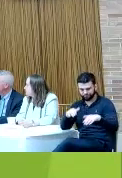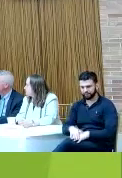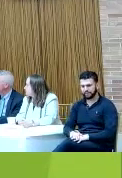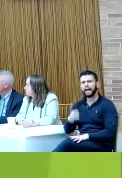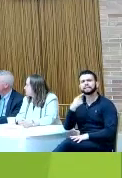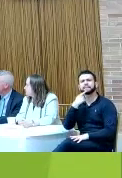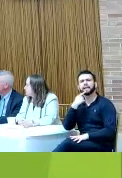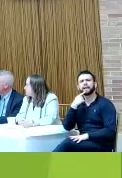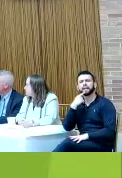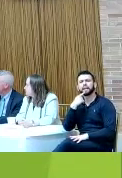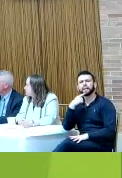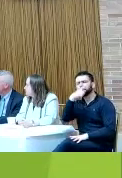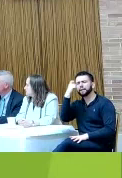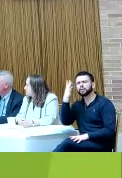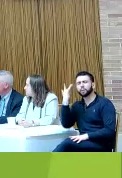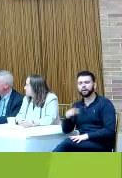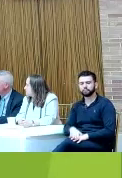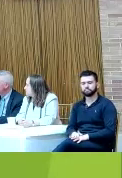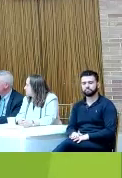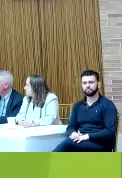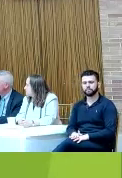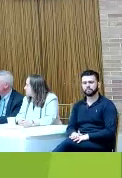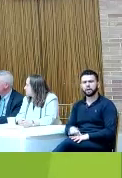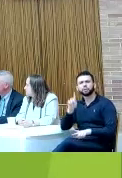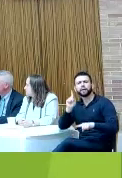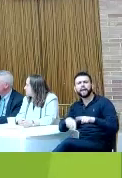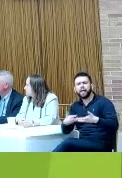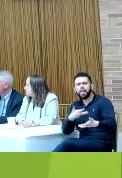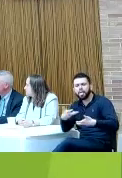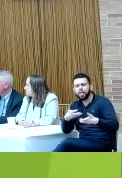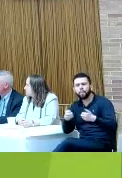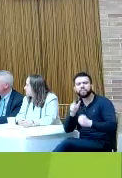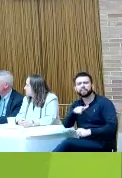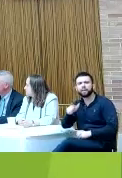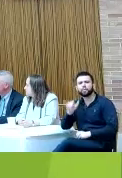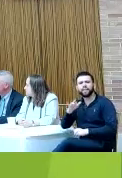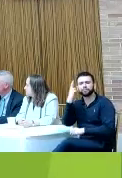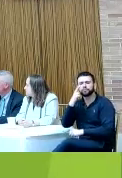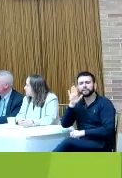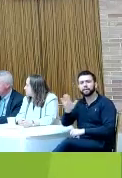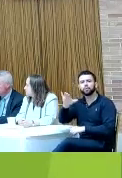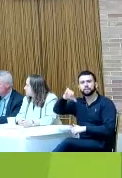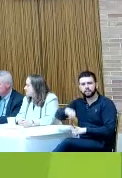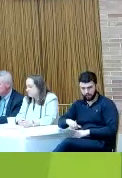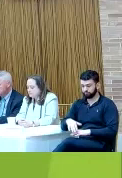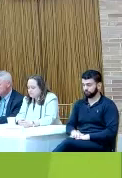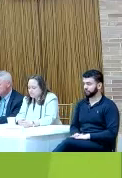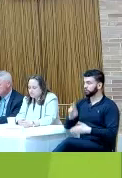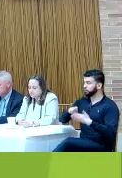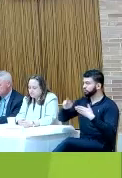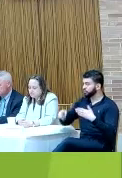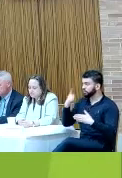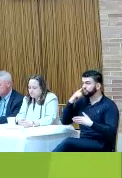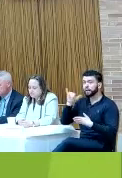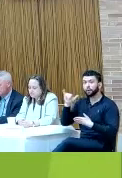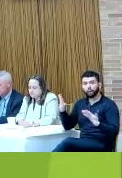because of um the inability to talk to to the landlord what was the result of this HUD made a